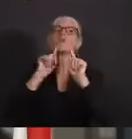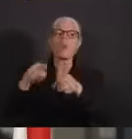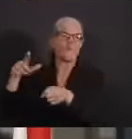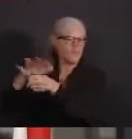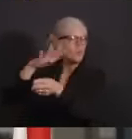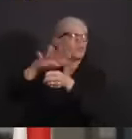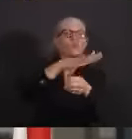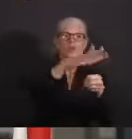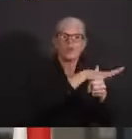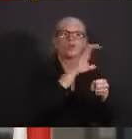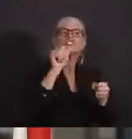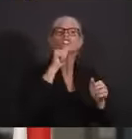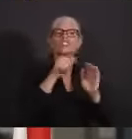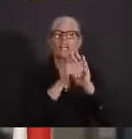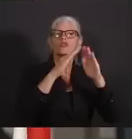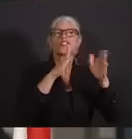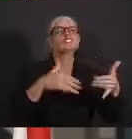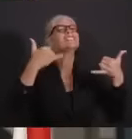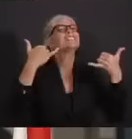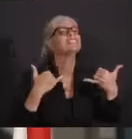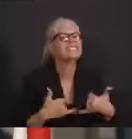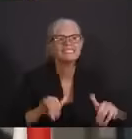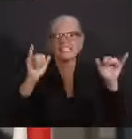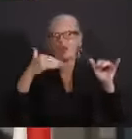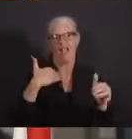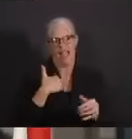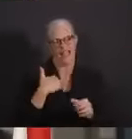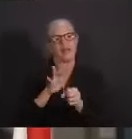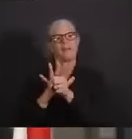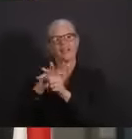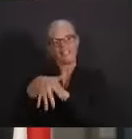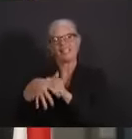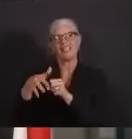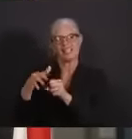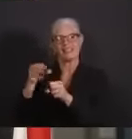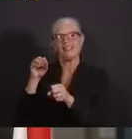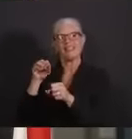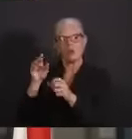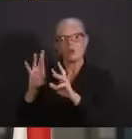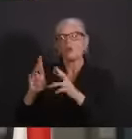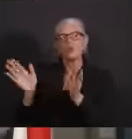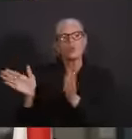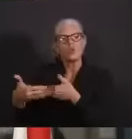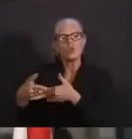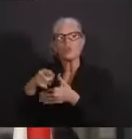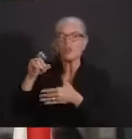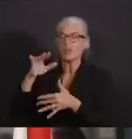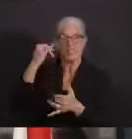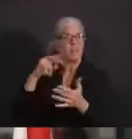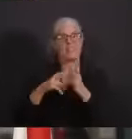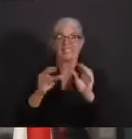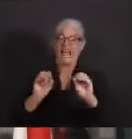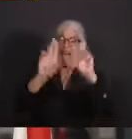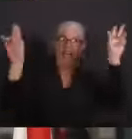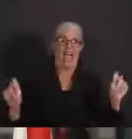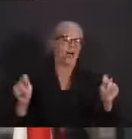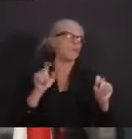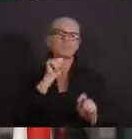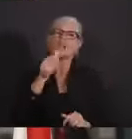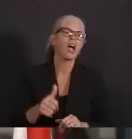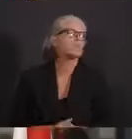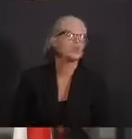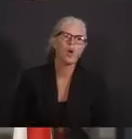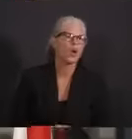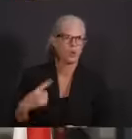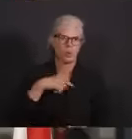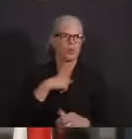single shelter, still said they had plenty of capacity in their system. So we're nowhere near capacity that we have, which was well over 220,000